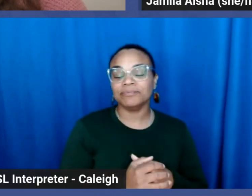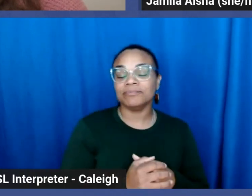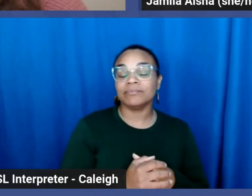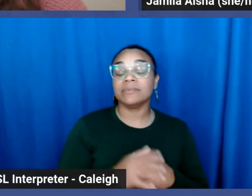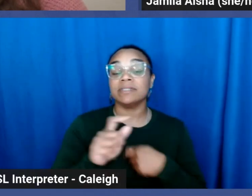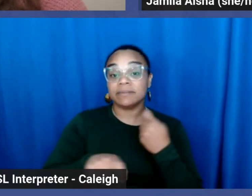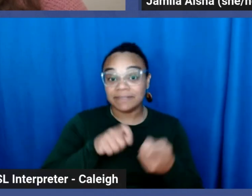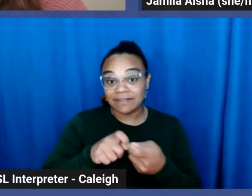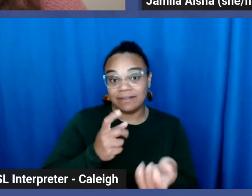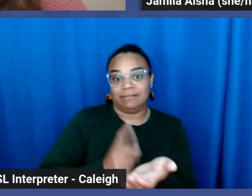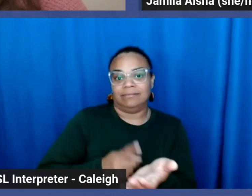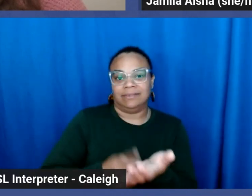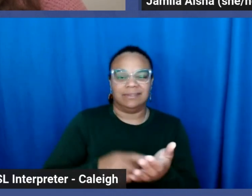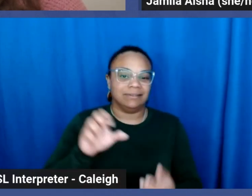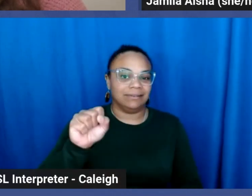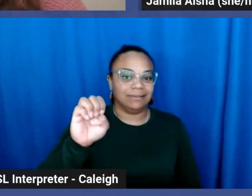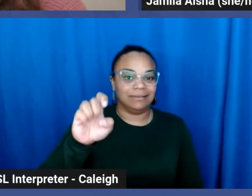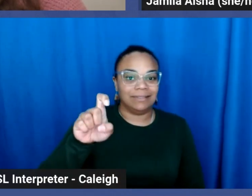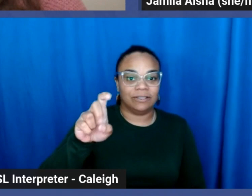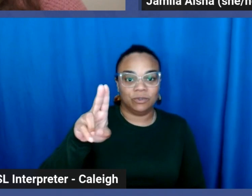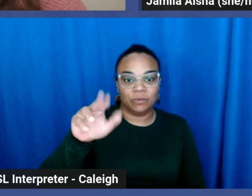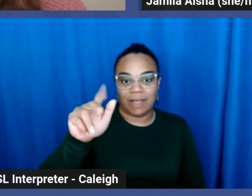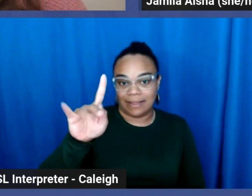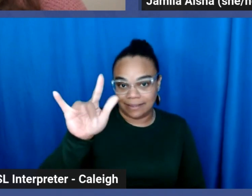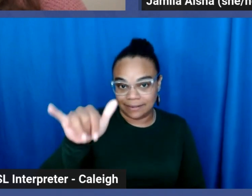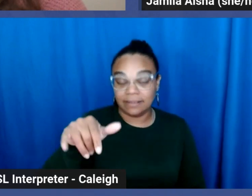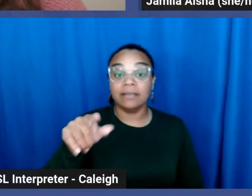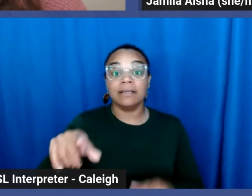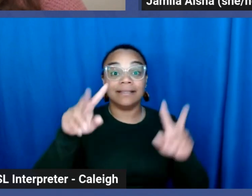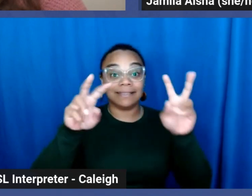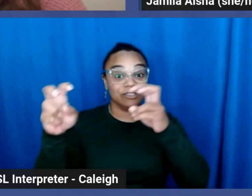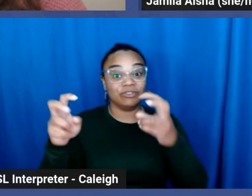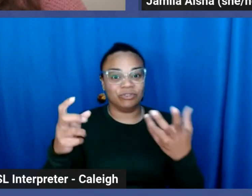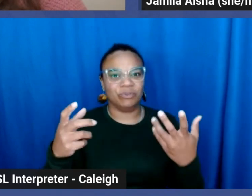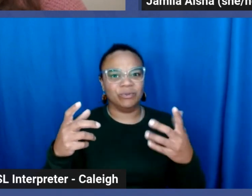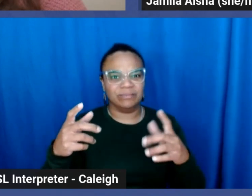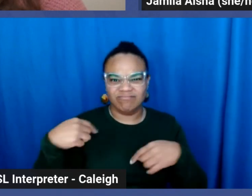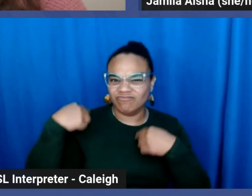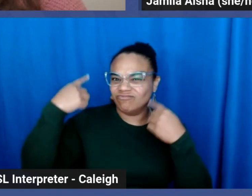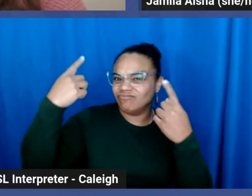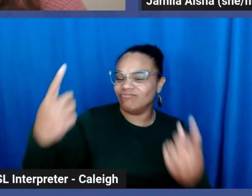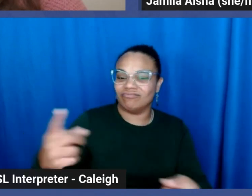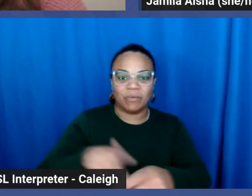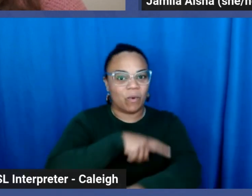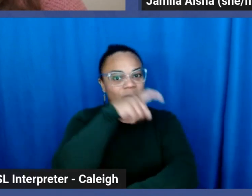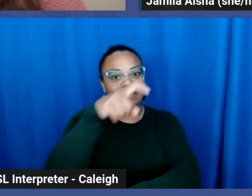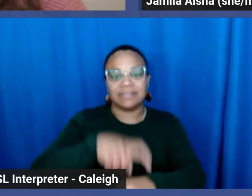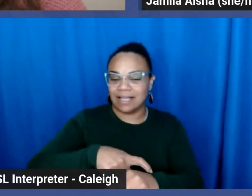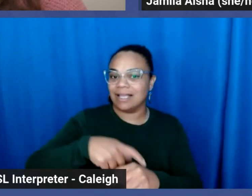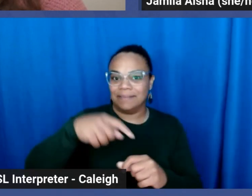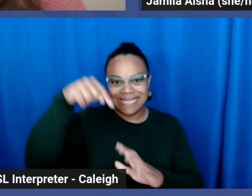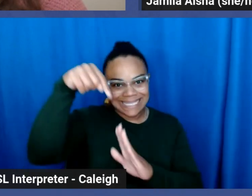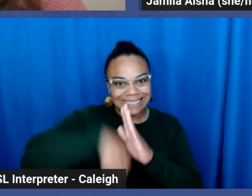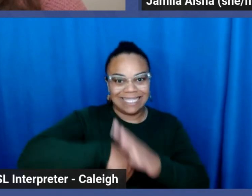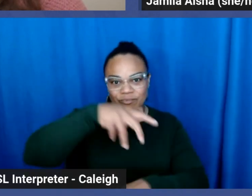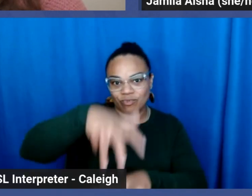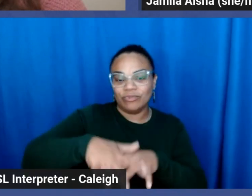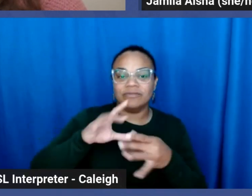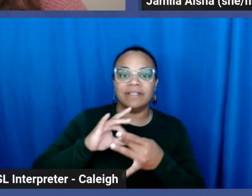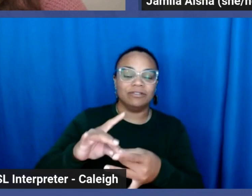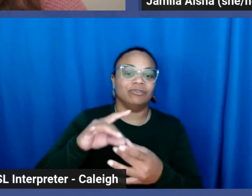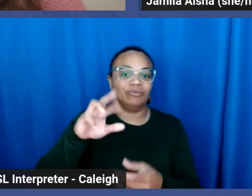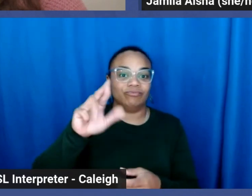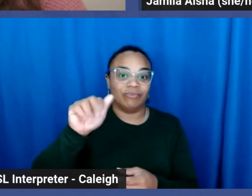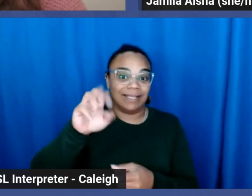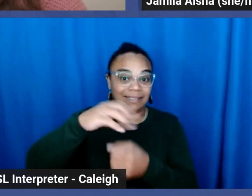discussing sexuality. This issue has deep roots in the history of racial oppression and gender